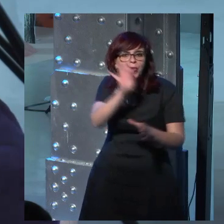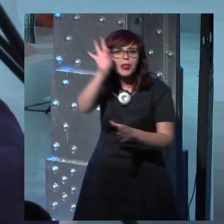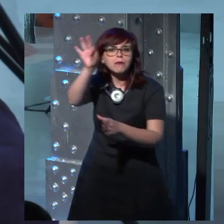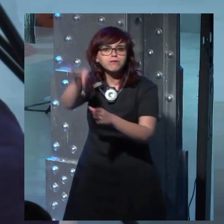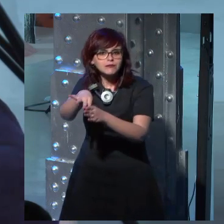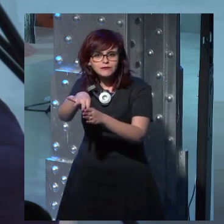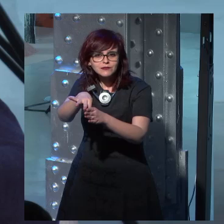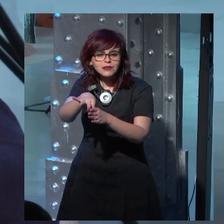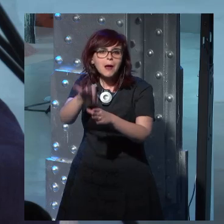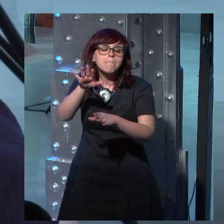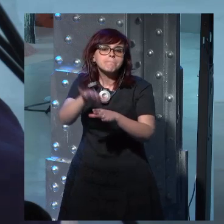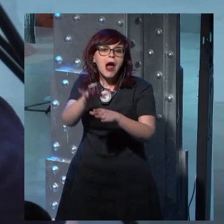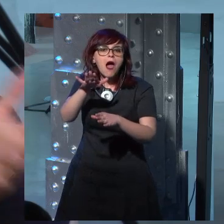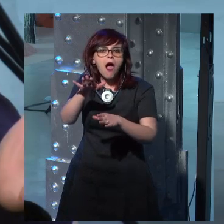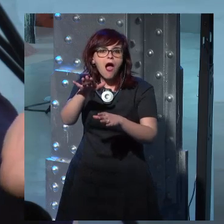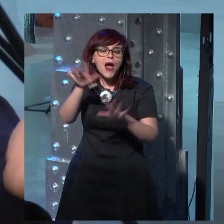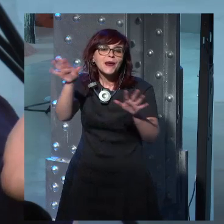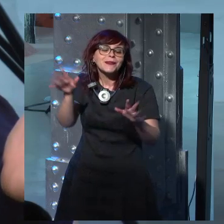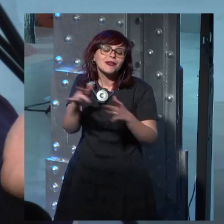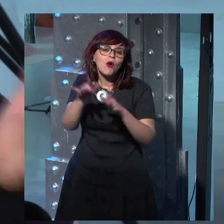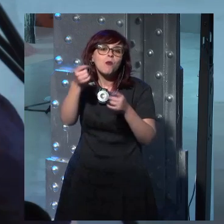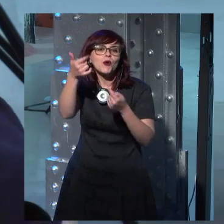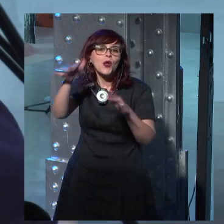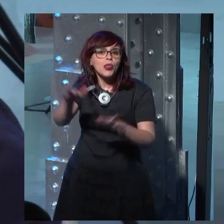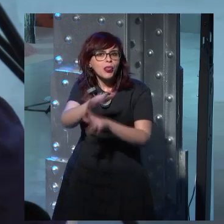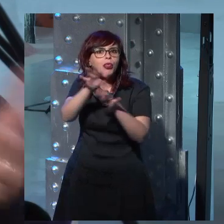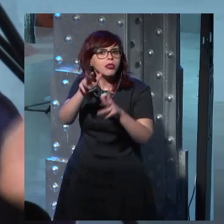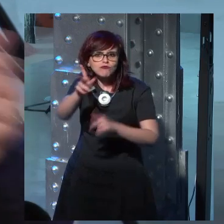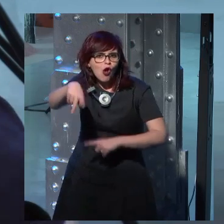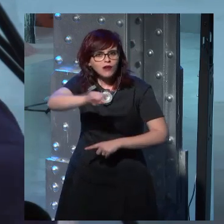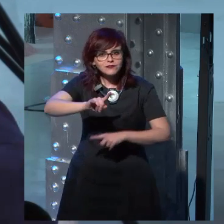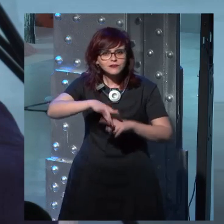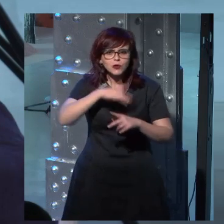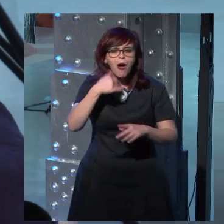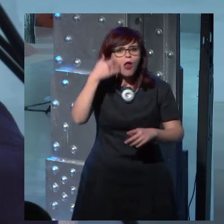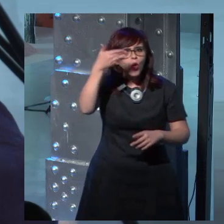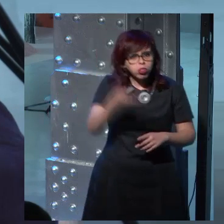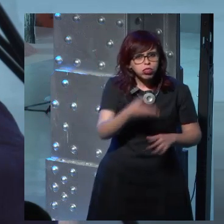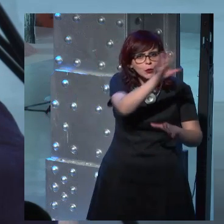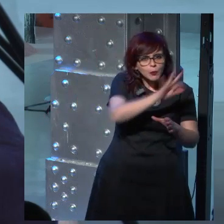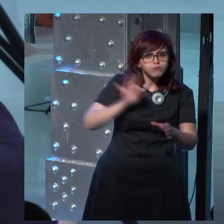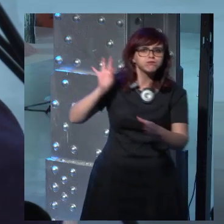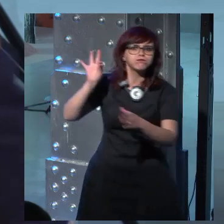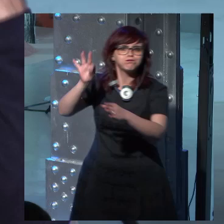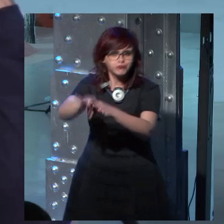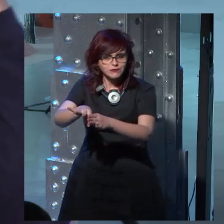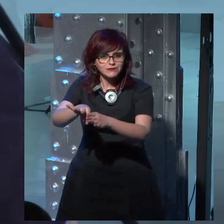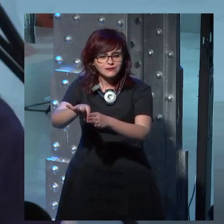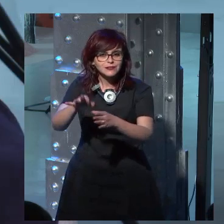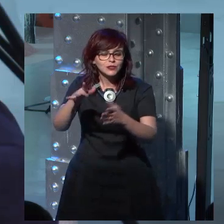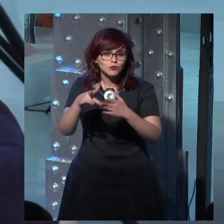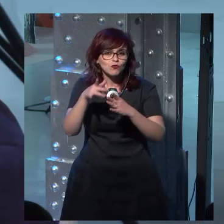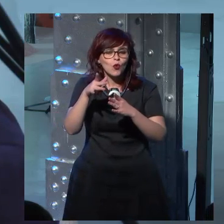people. And they don't. Gus is back, but he doesn't just walk through our